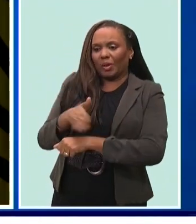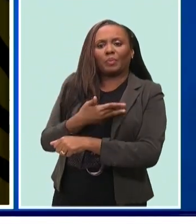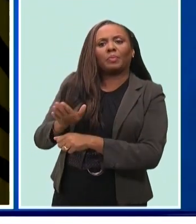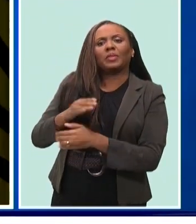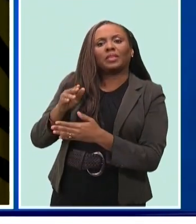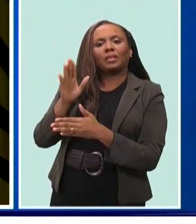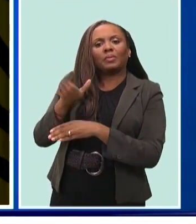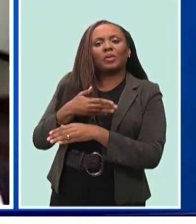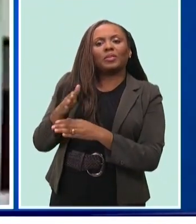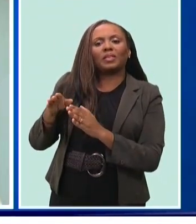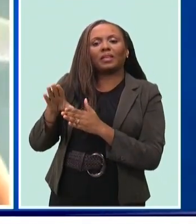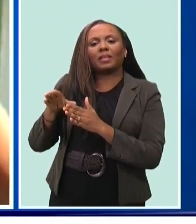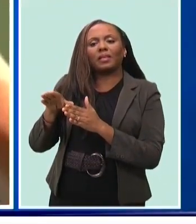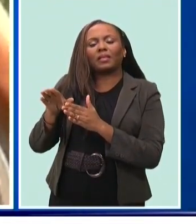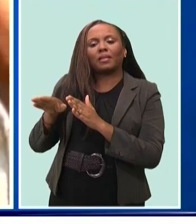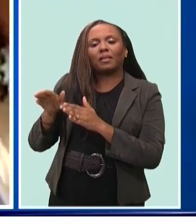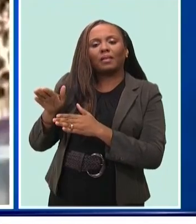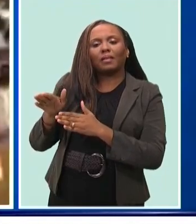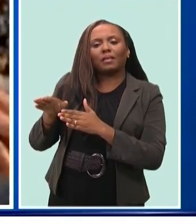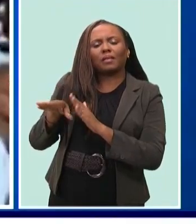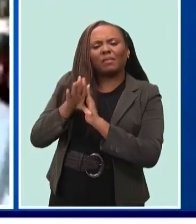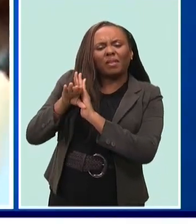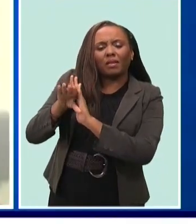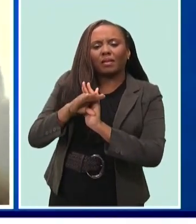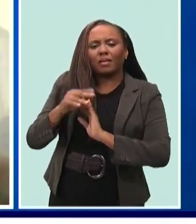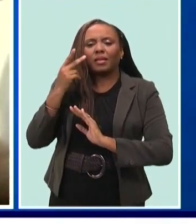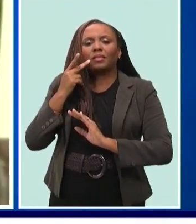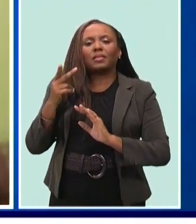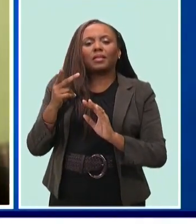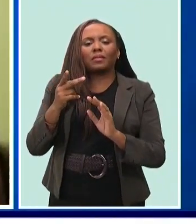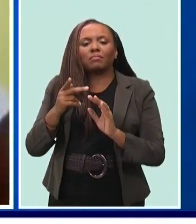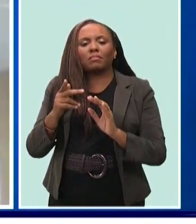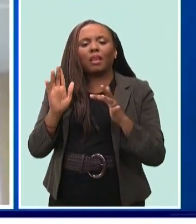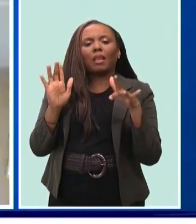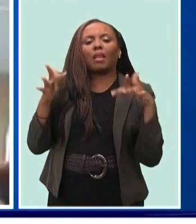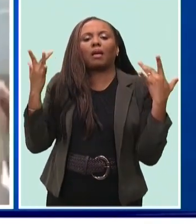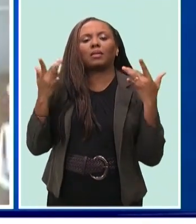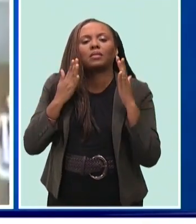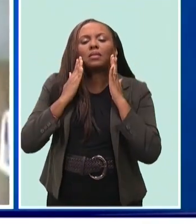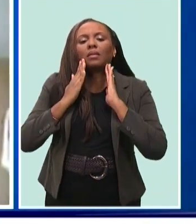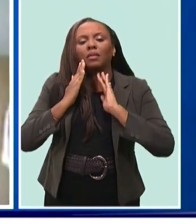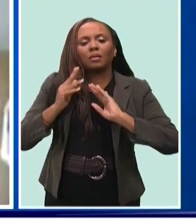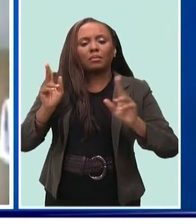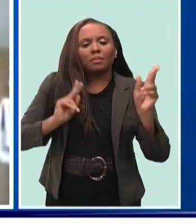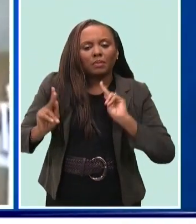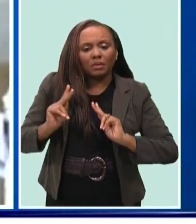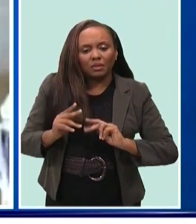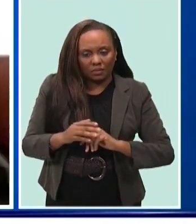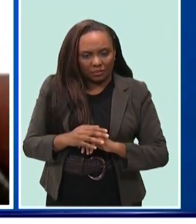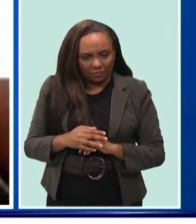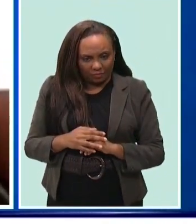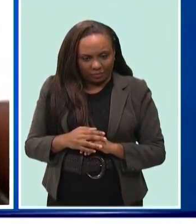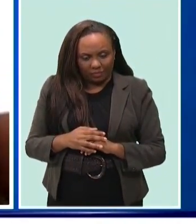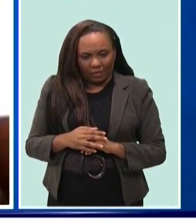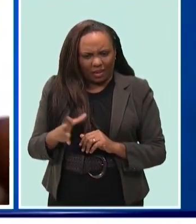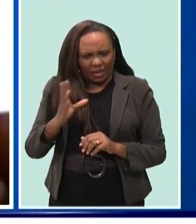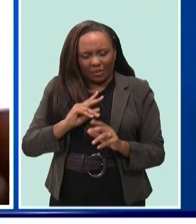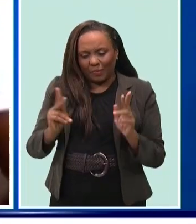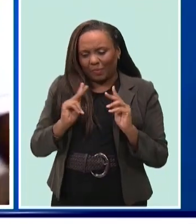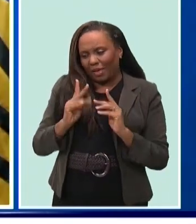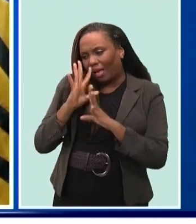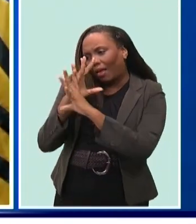generally lighter skinned people are featured more than others, and it seems like they're the people who, you know, are